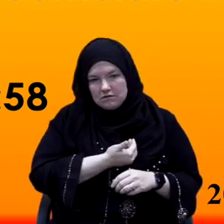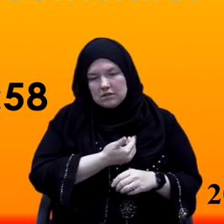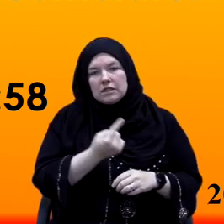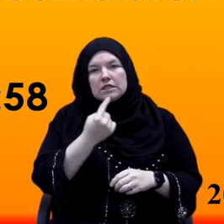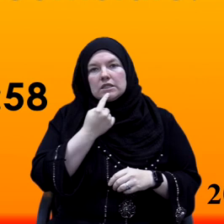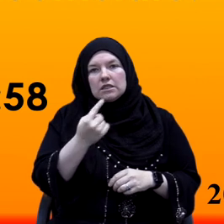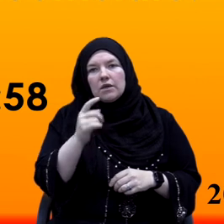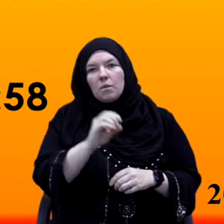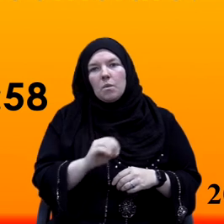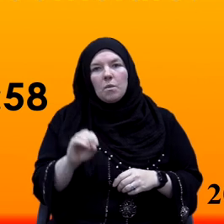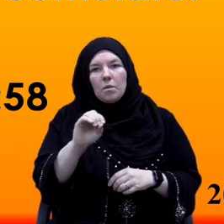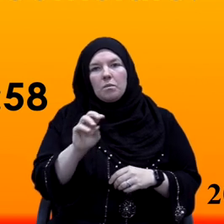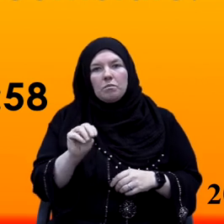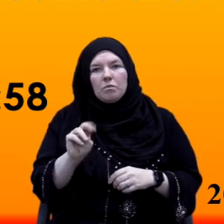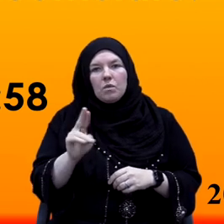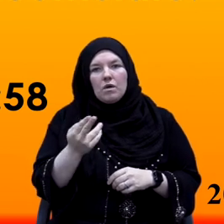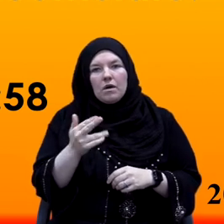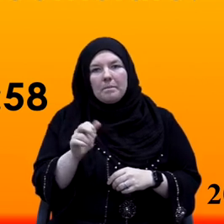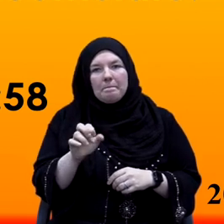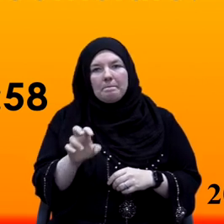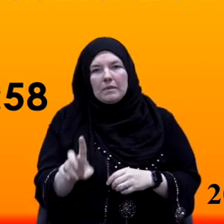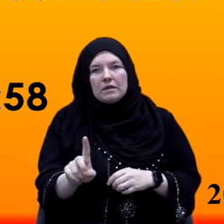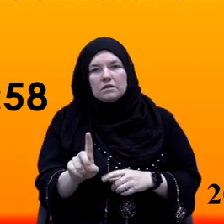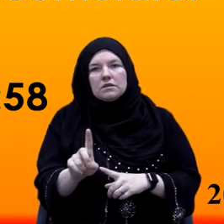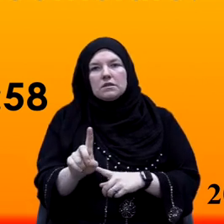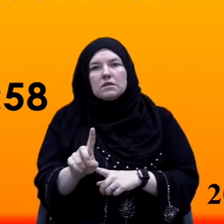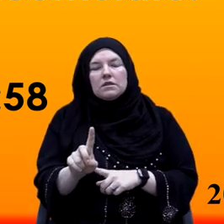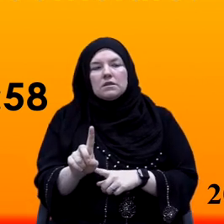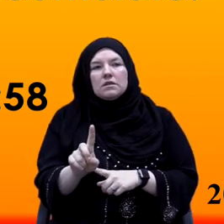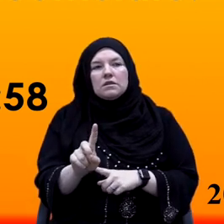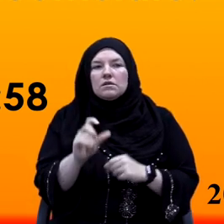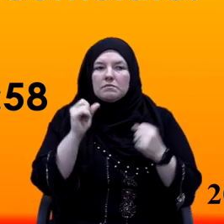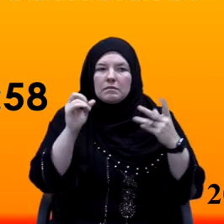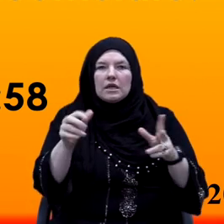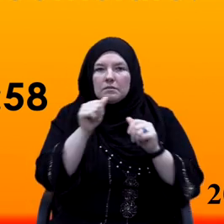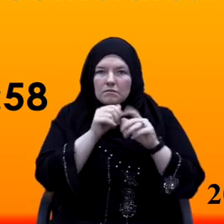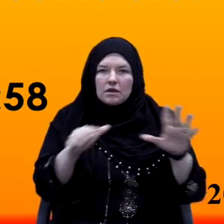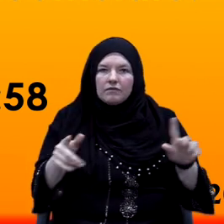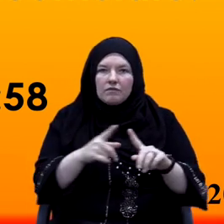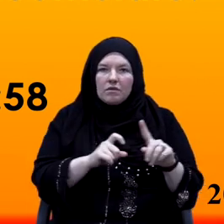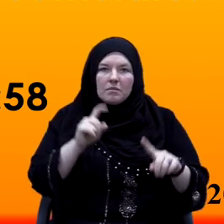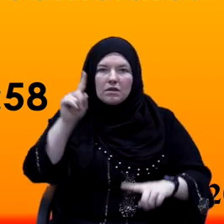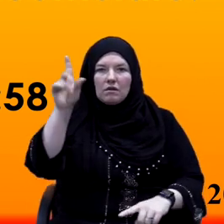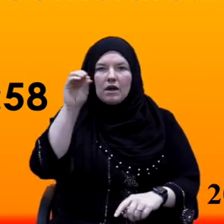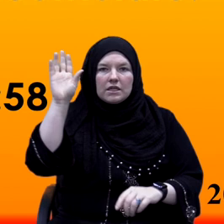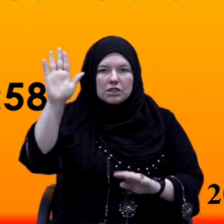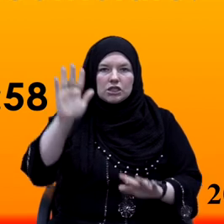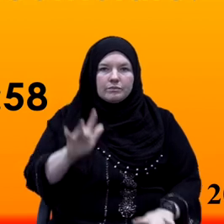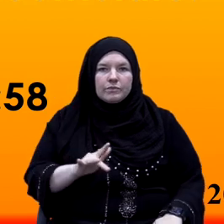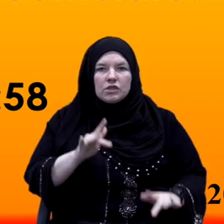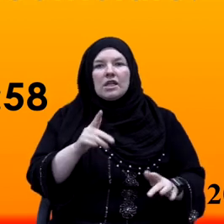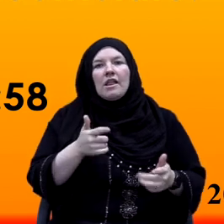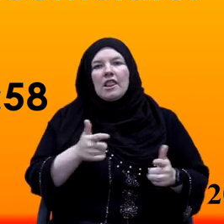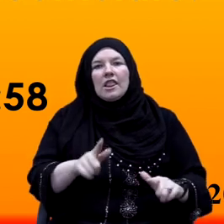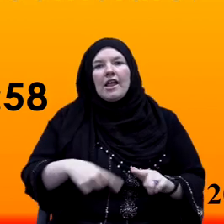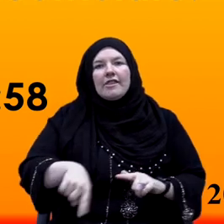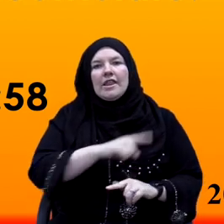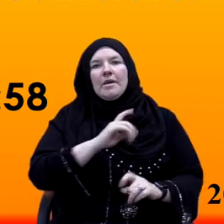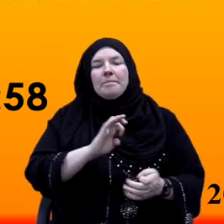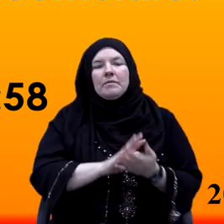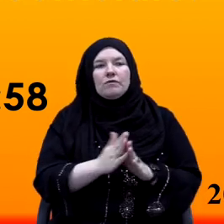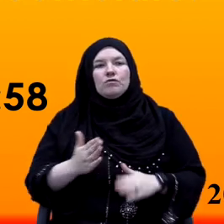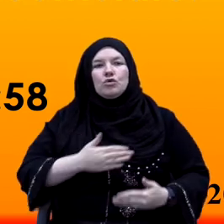say, O Muhammad, in the bounties of Allah and in His mercy, let them